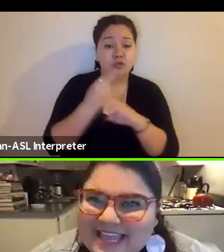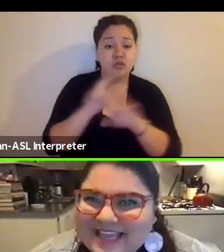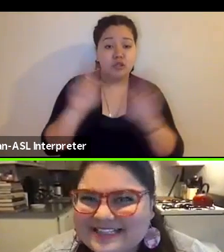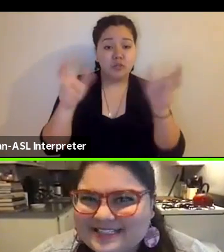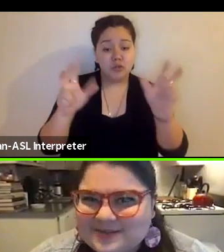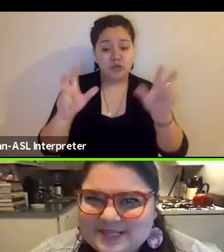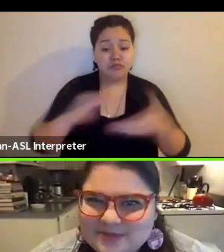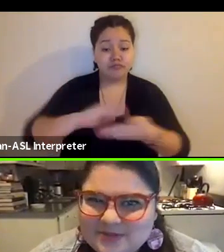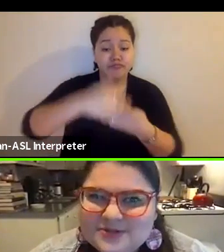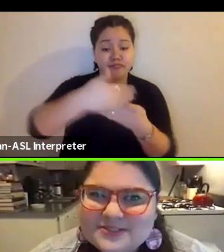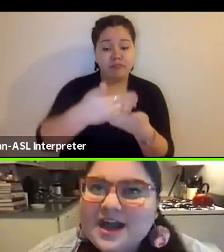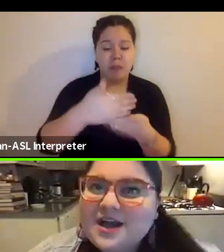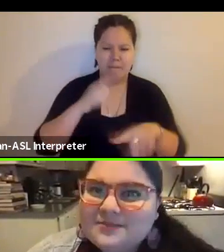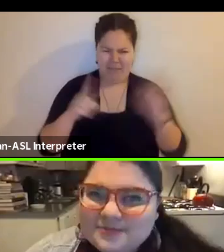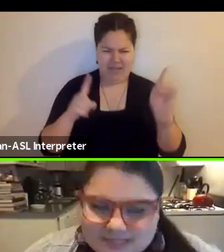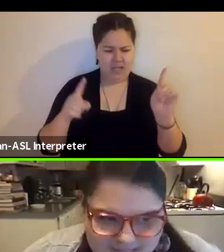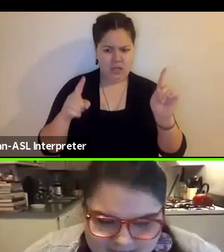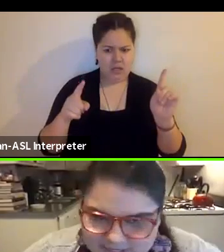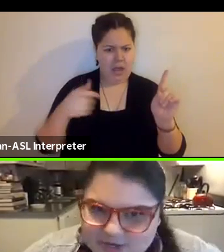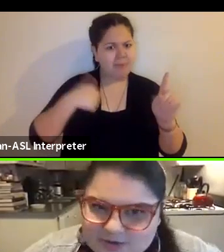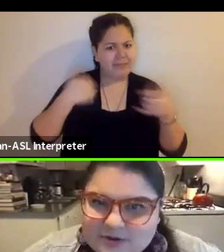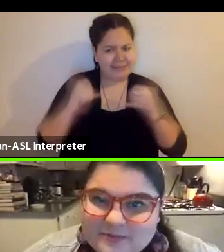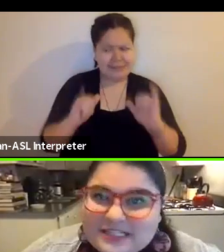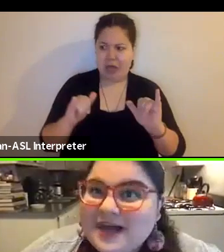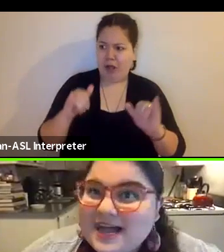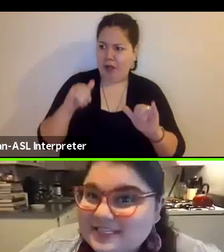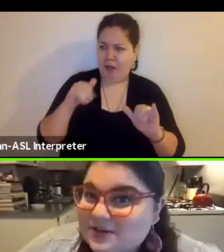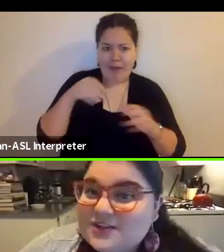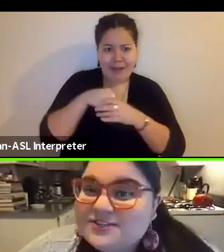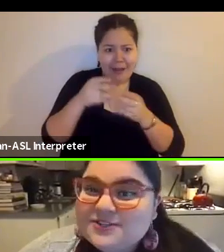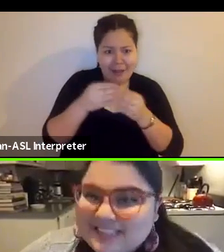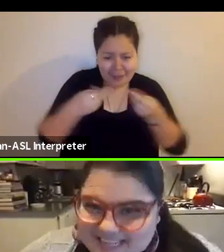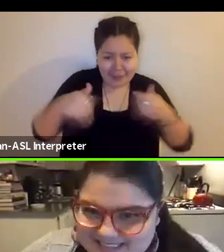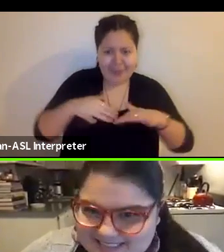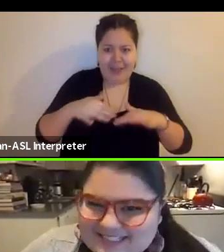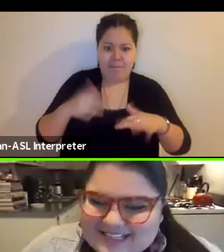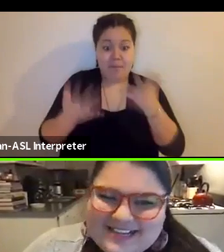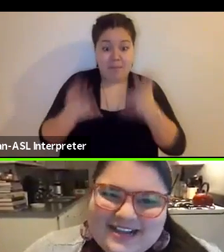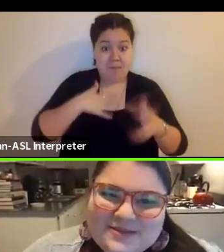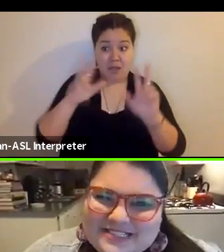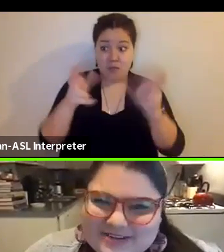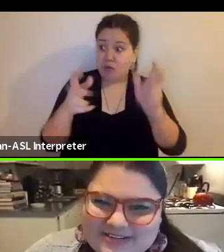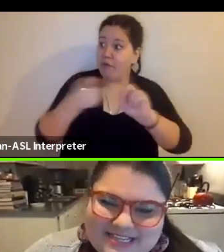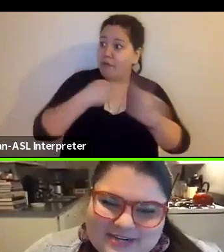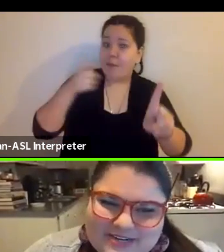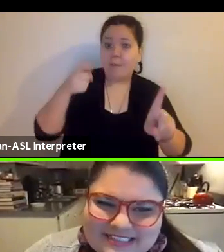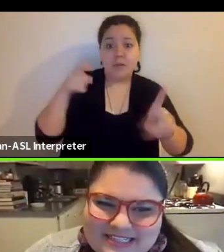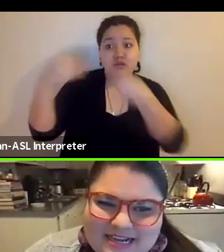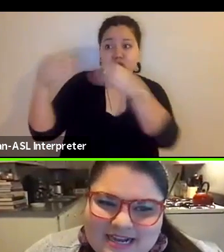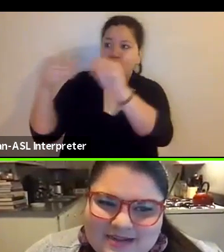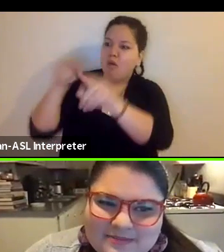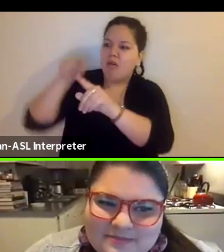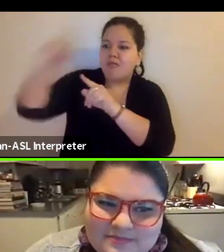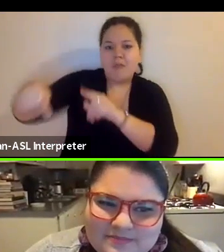certain lands. Those computers come, you know, from Best Buys that are on certain lands, et cetera, et cetera.